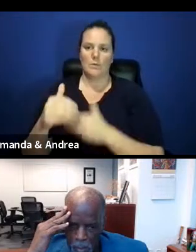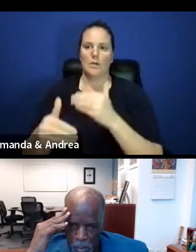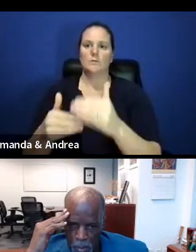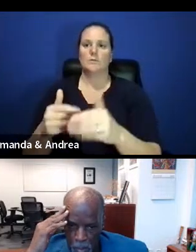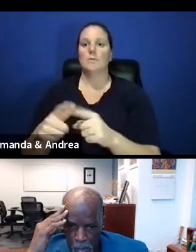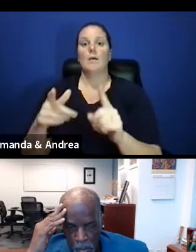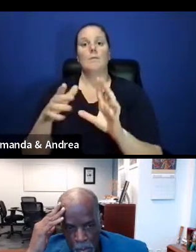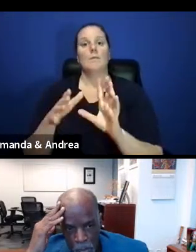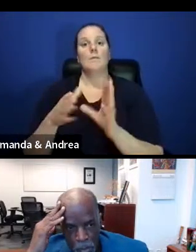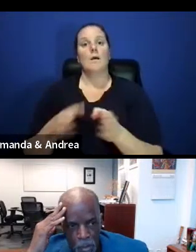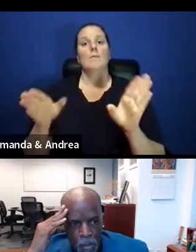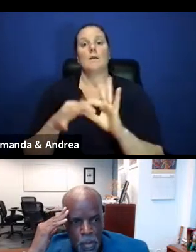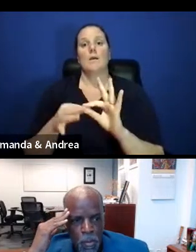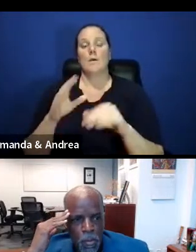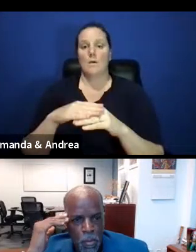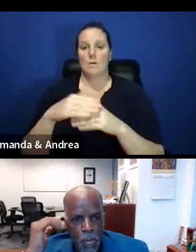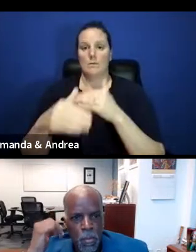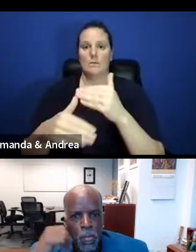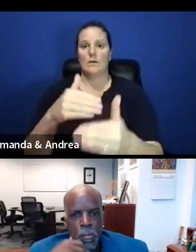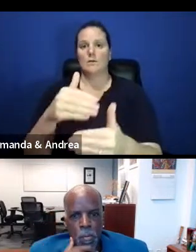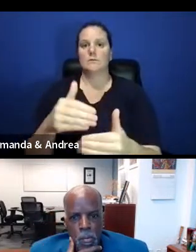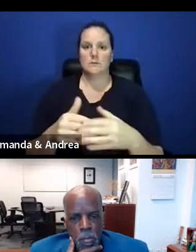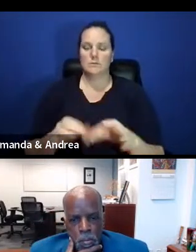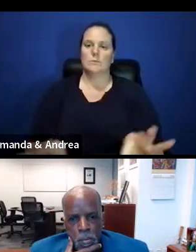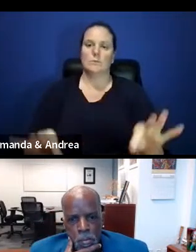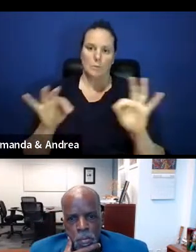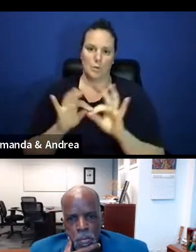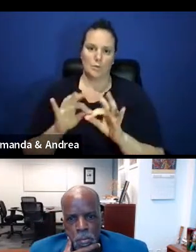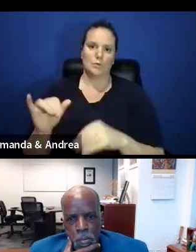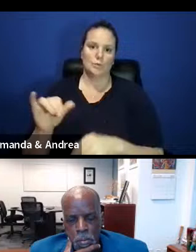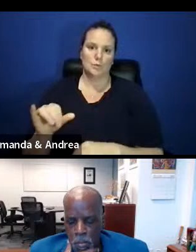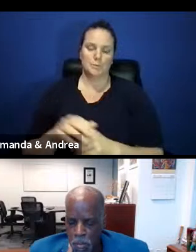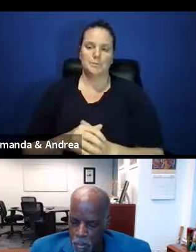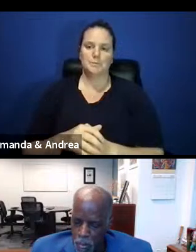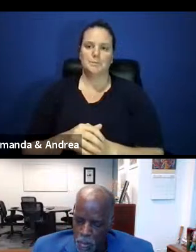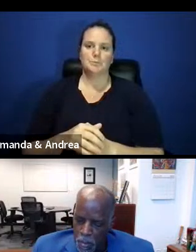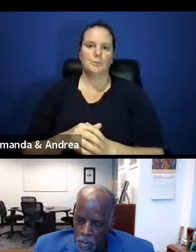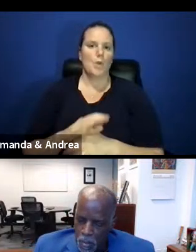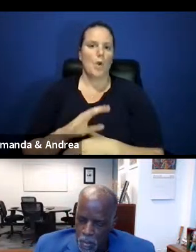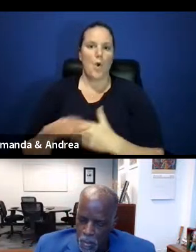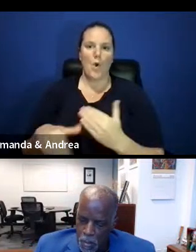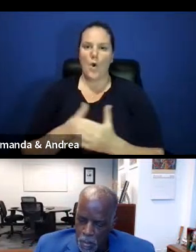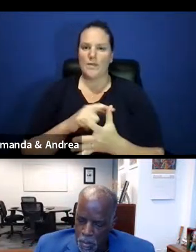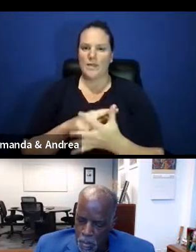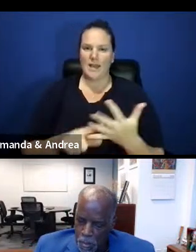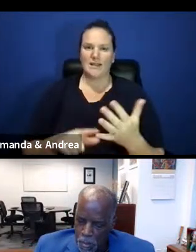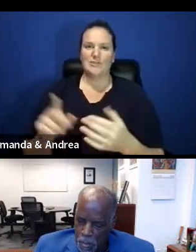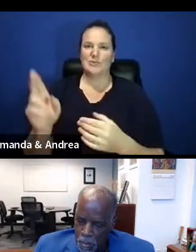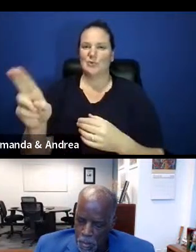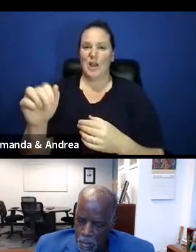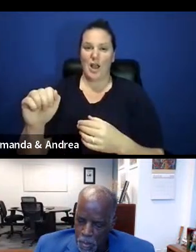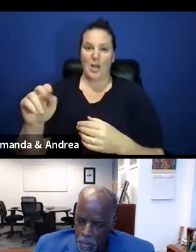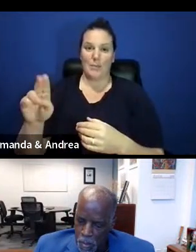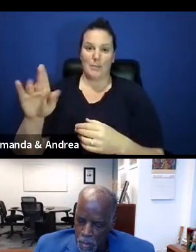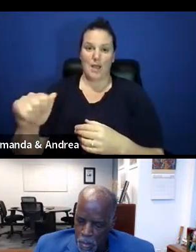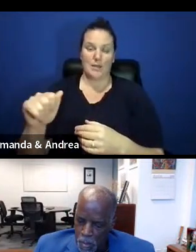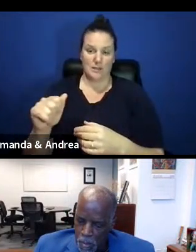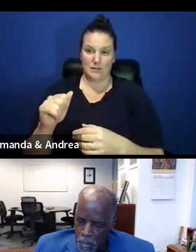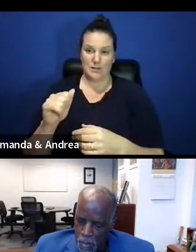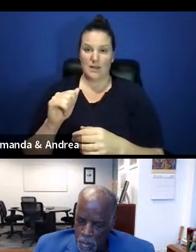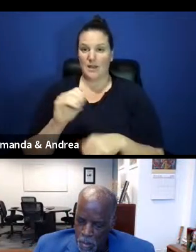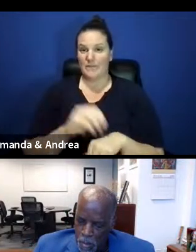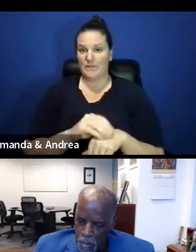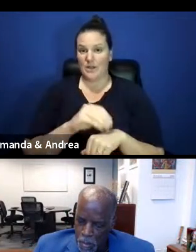on process is also very important too. So all that is to say, our Historic Albina Advisory Board